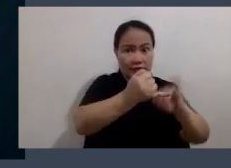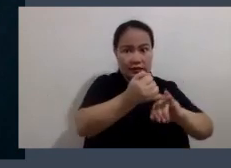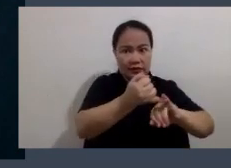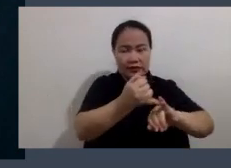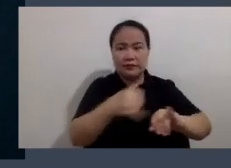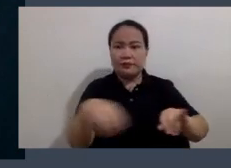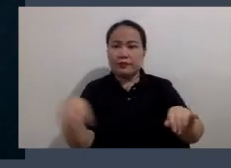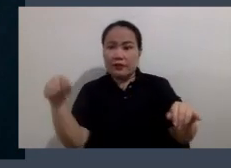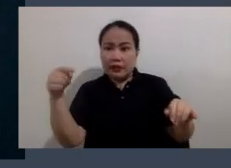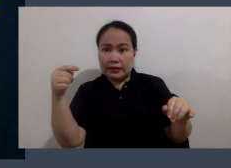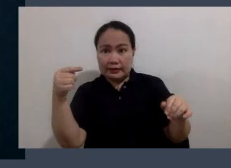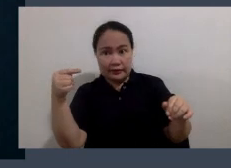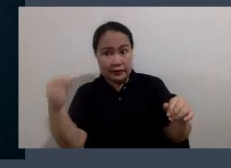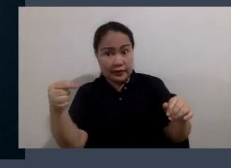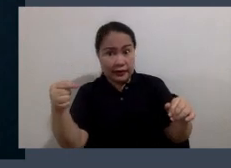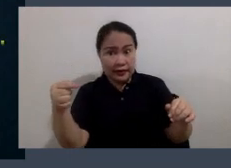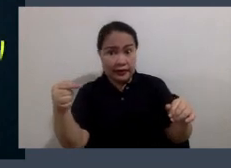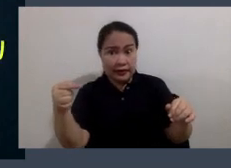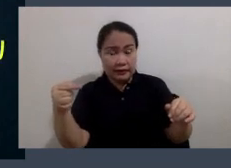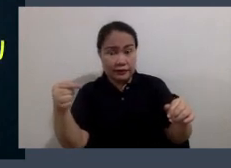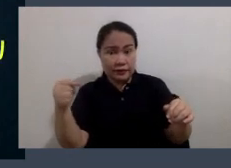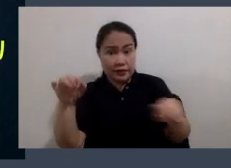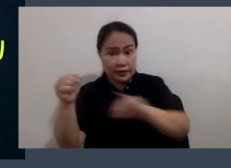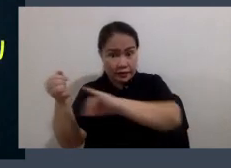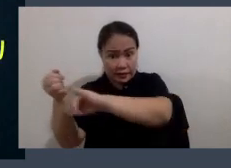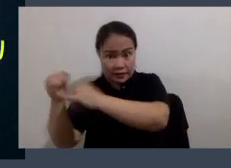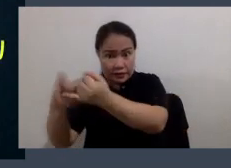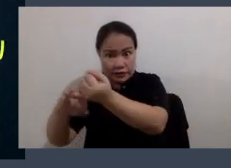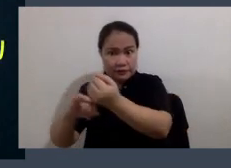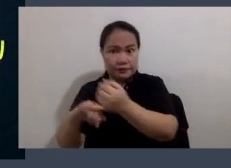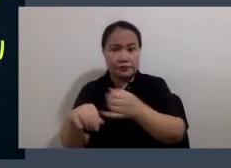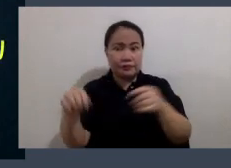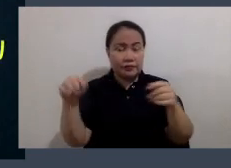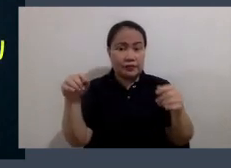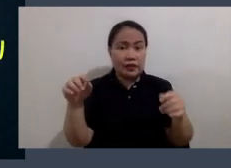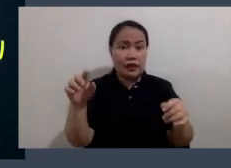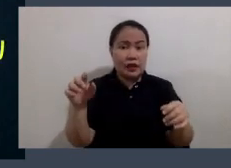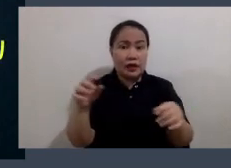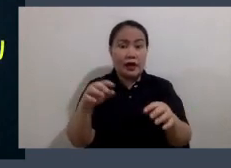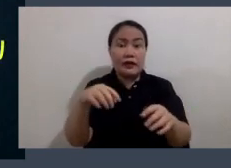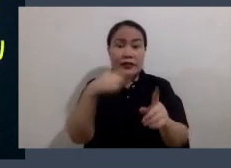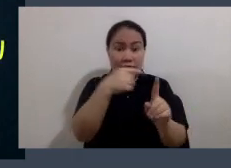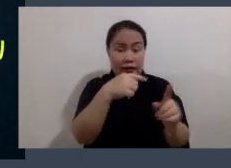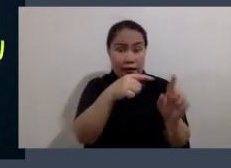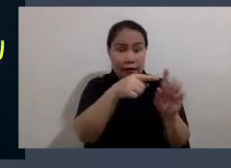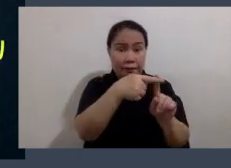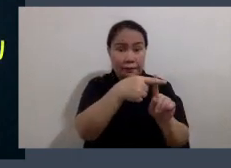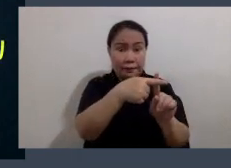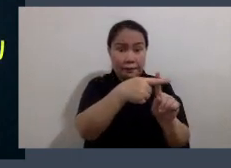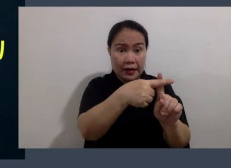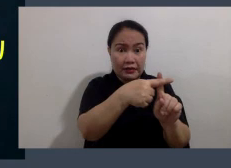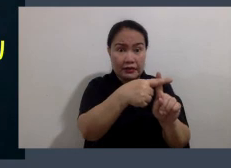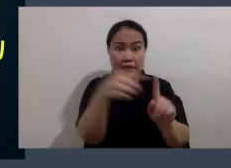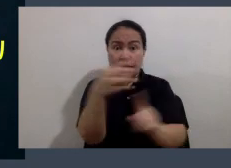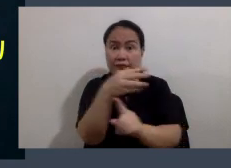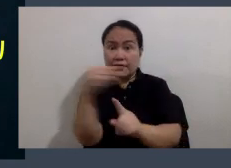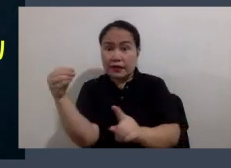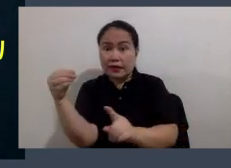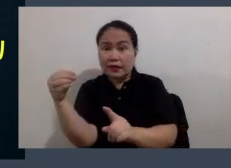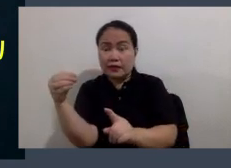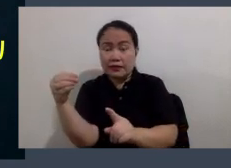negative integers, and positive integers, ito yung tinatawag nating integers o